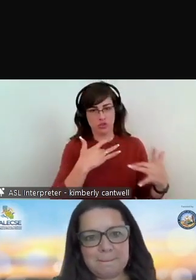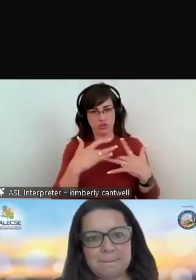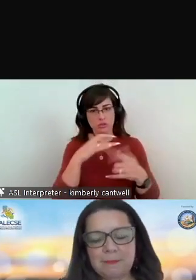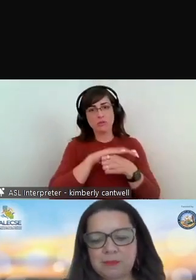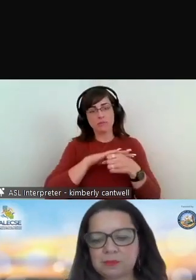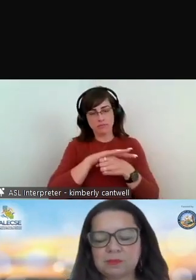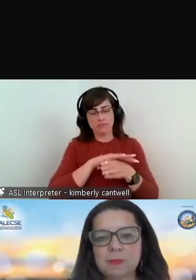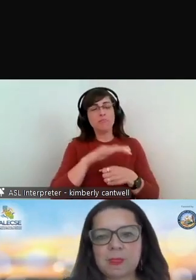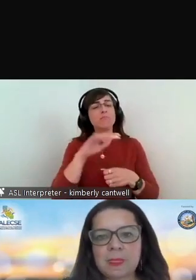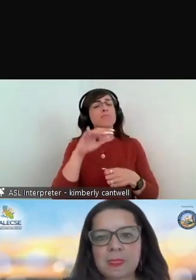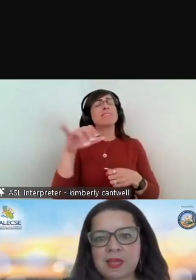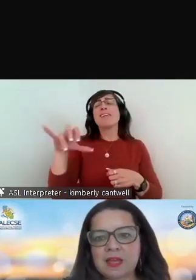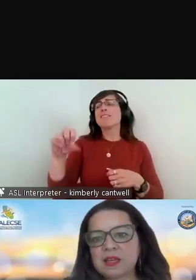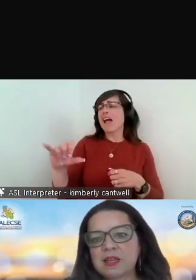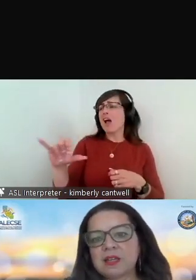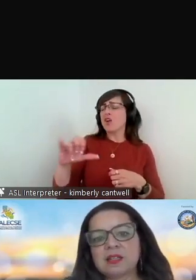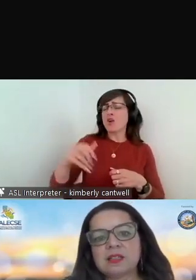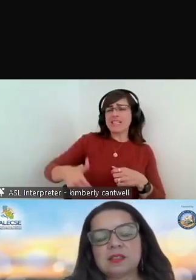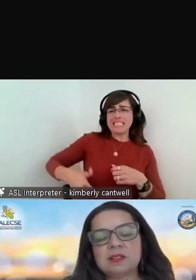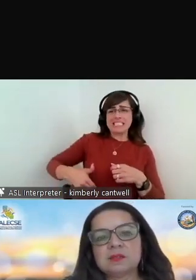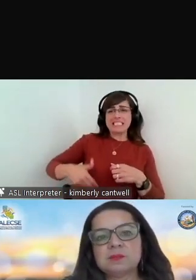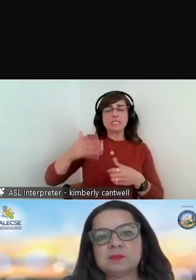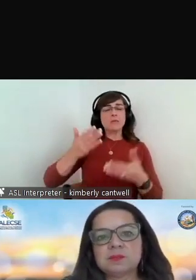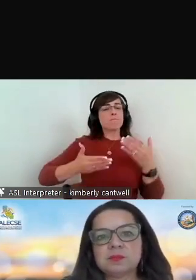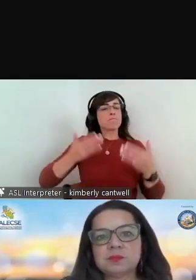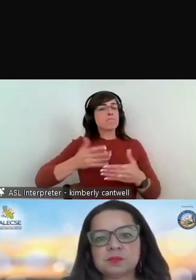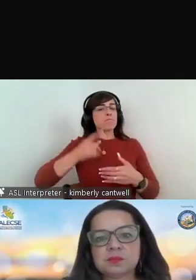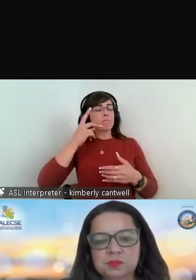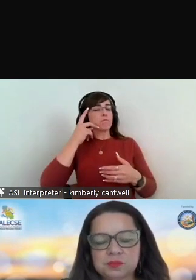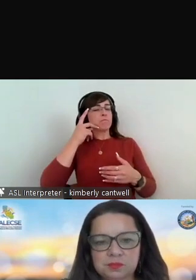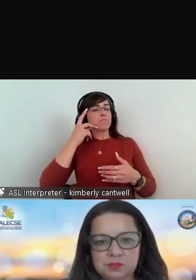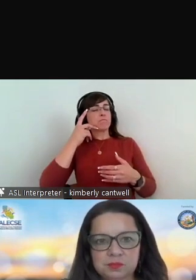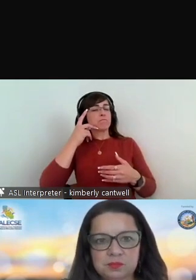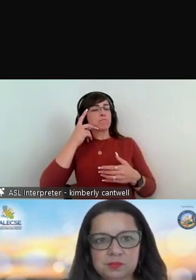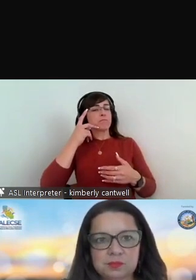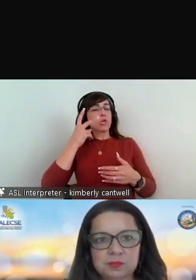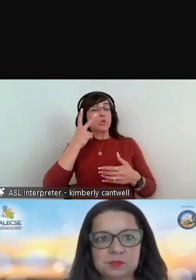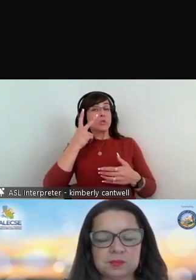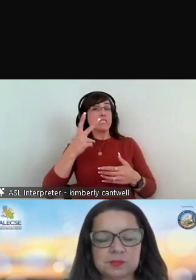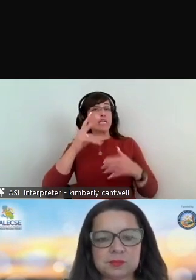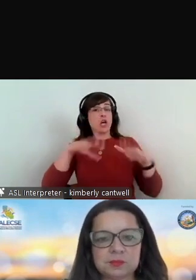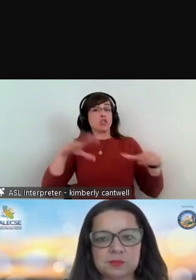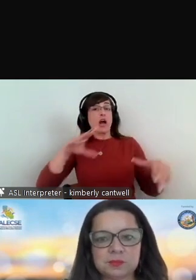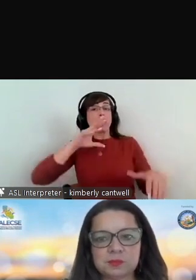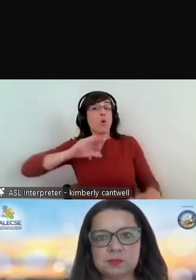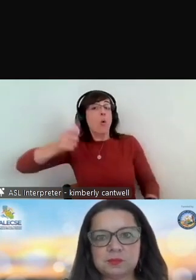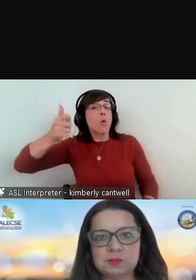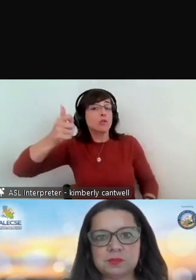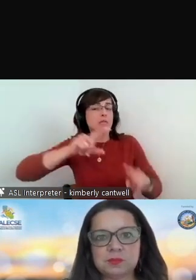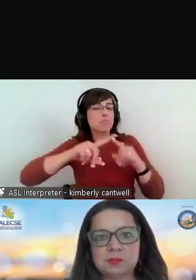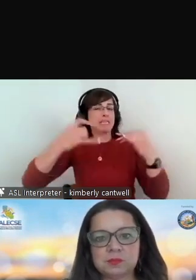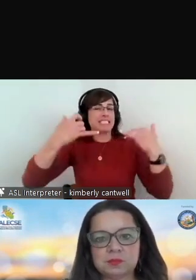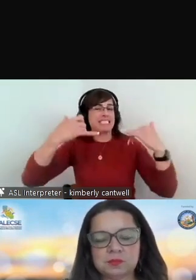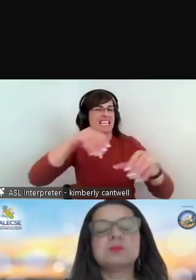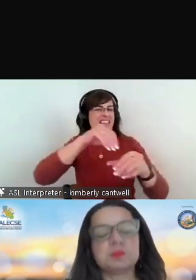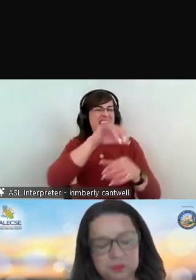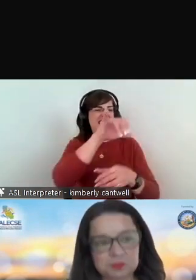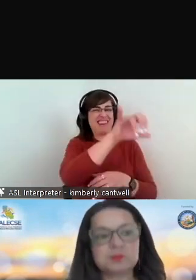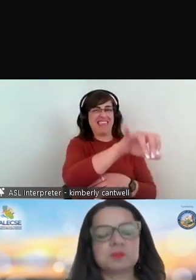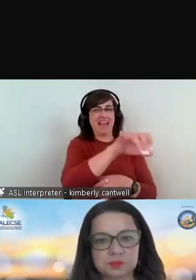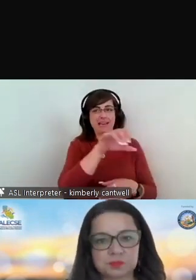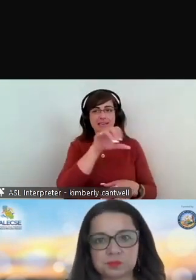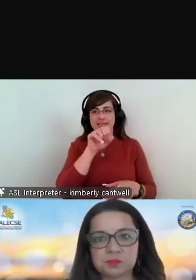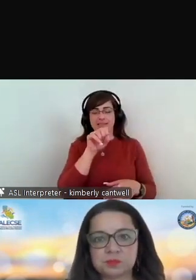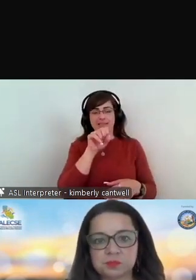Yeah, and there's also the instance where you might see a child who is much older, who is still in that